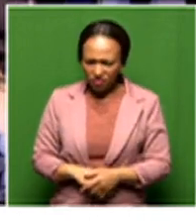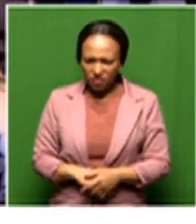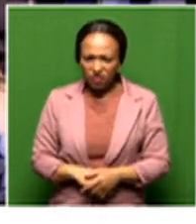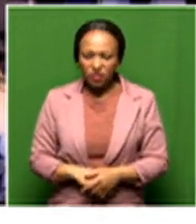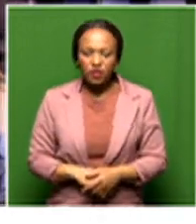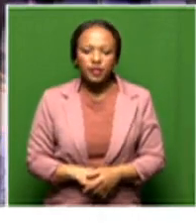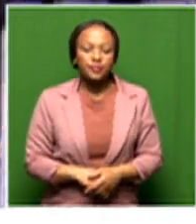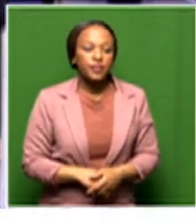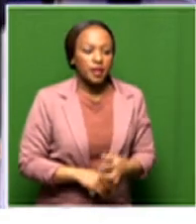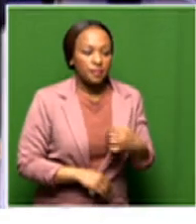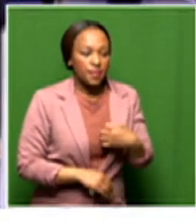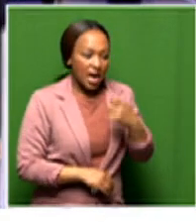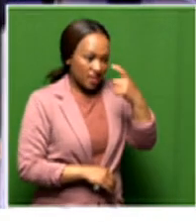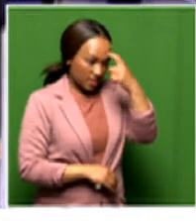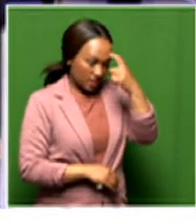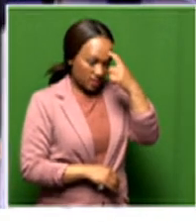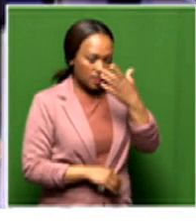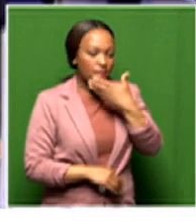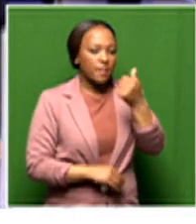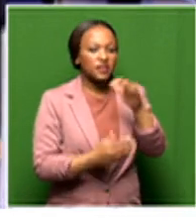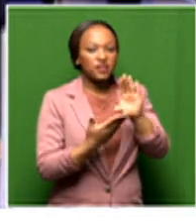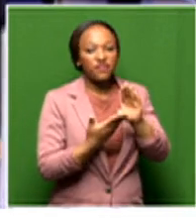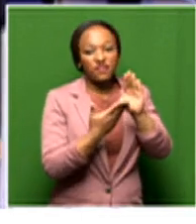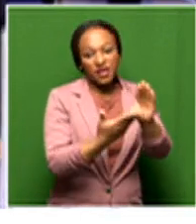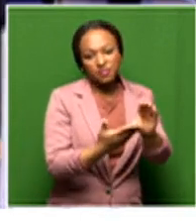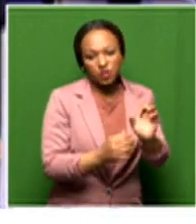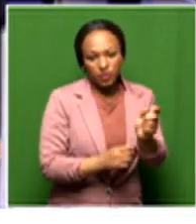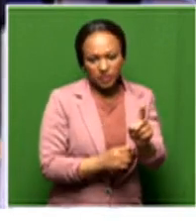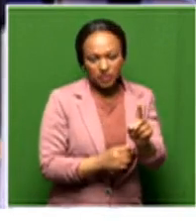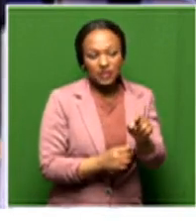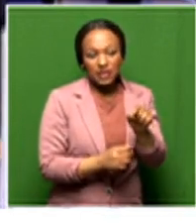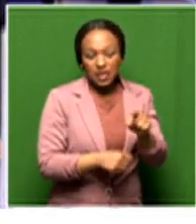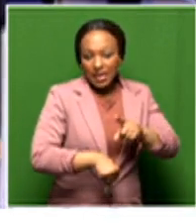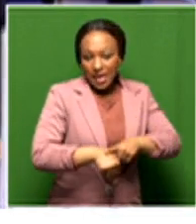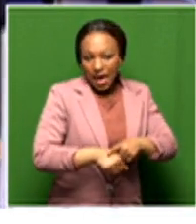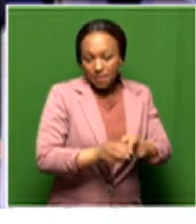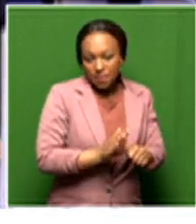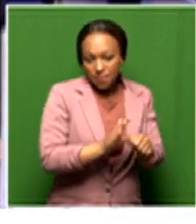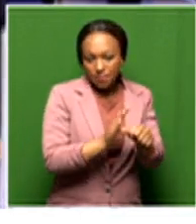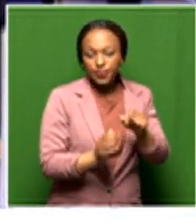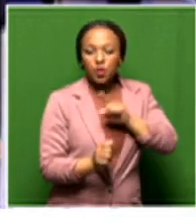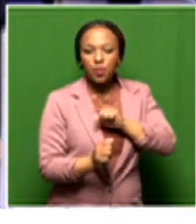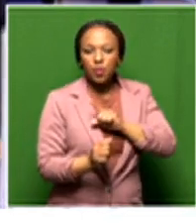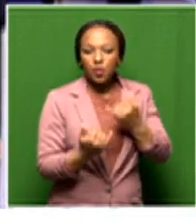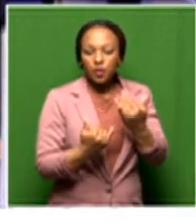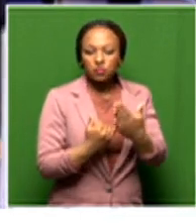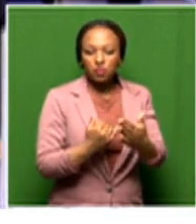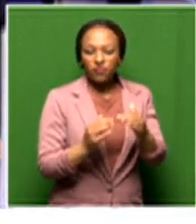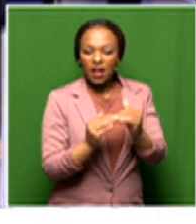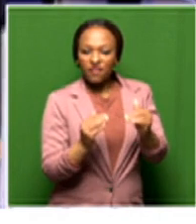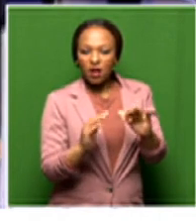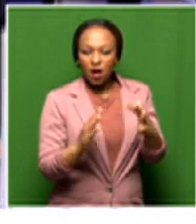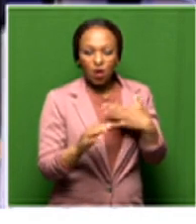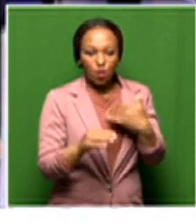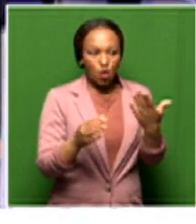best investment that the country can make at this particular point in time, especially as we deleverage to levels